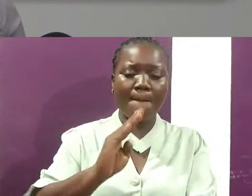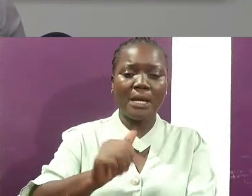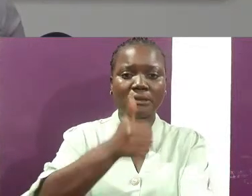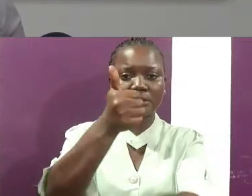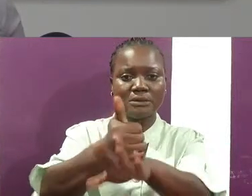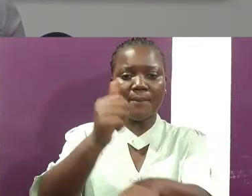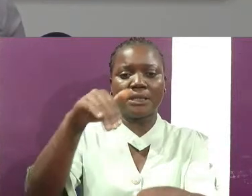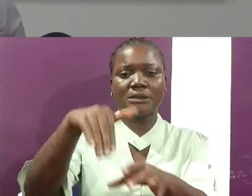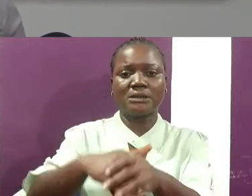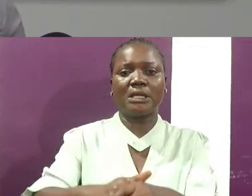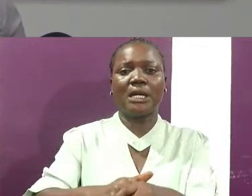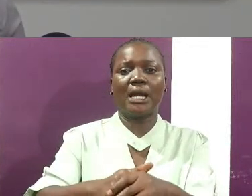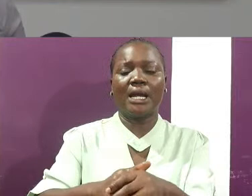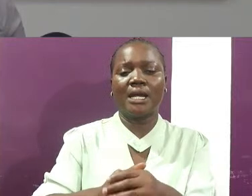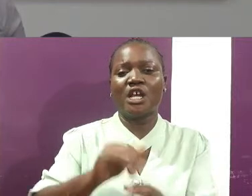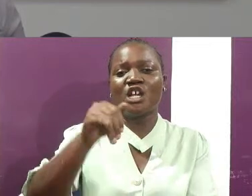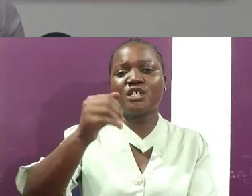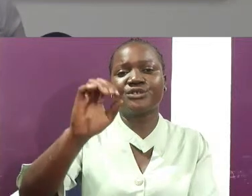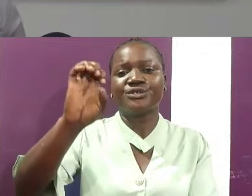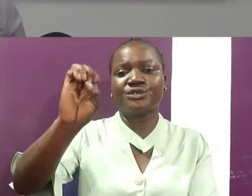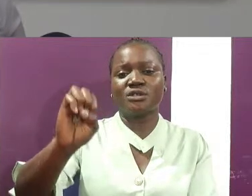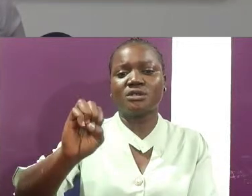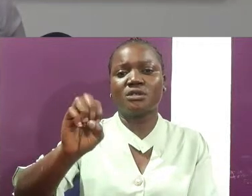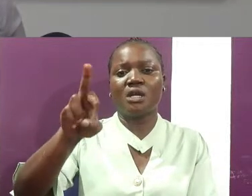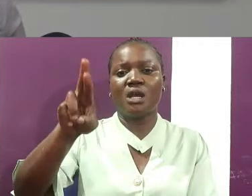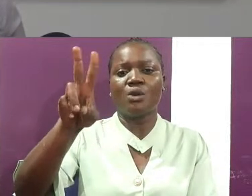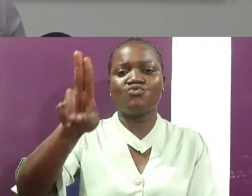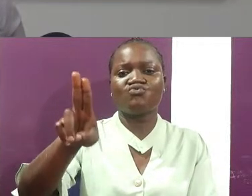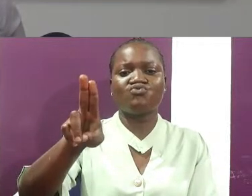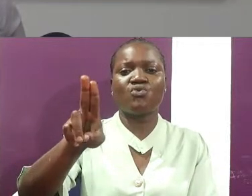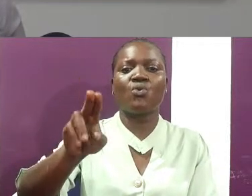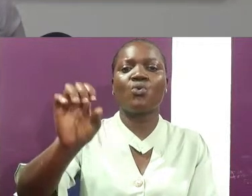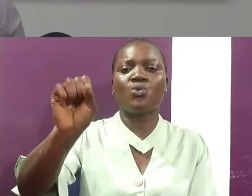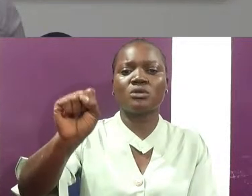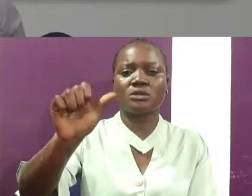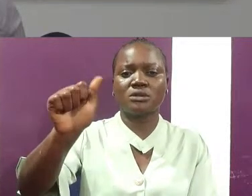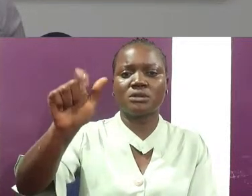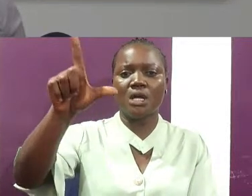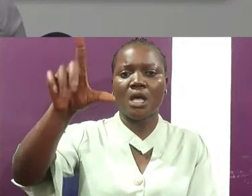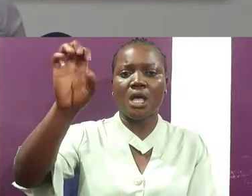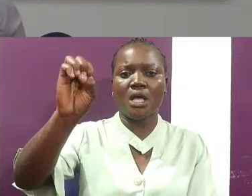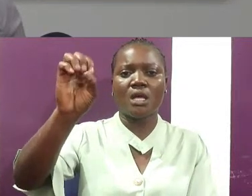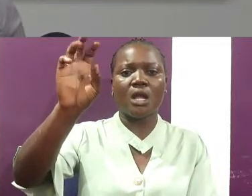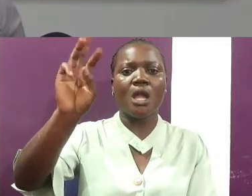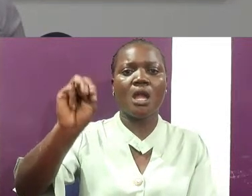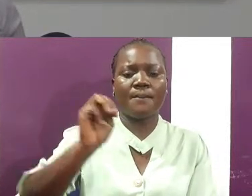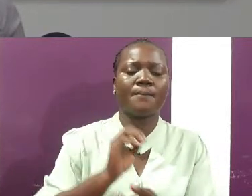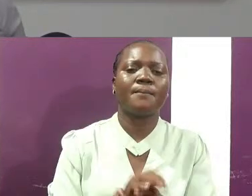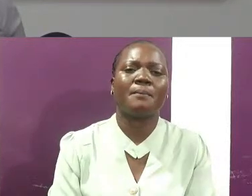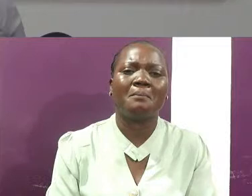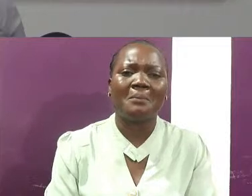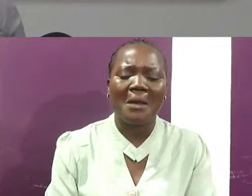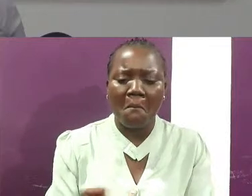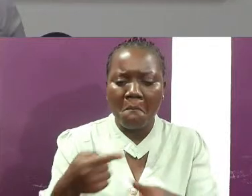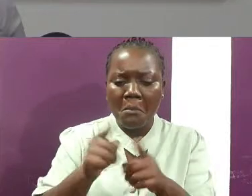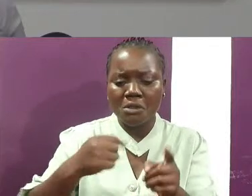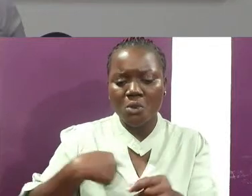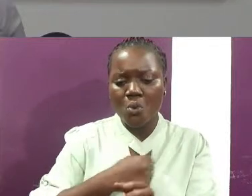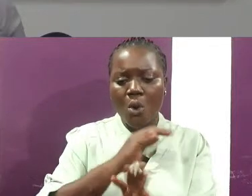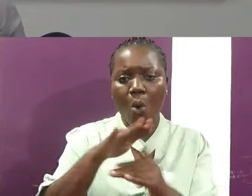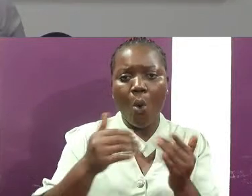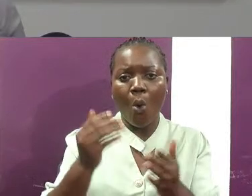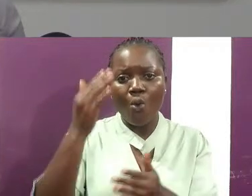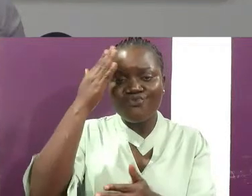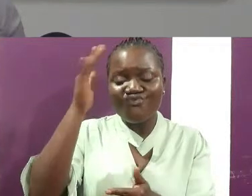that Christ, who is the king of his kingdom, will reign at Jerusalem. Sure. But we all know that the kingdom has